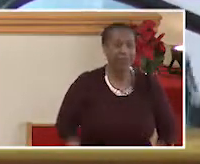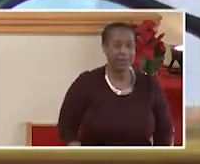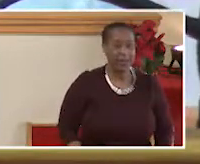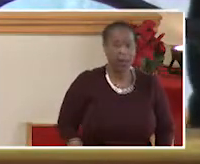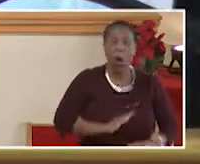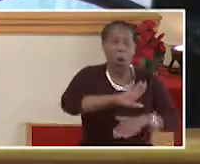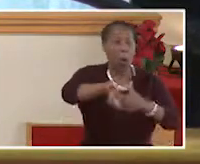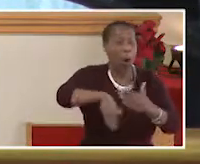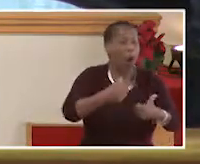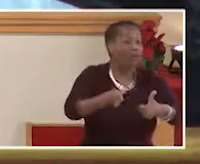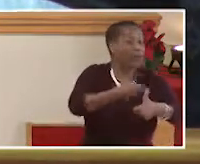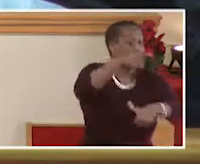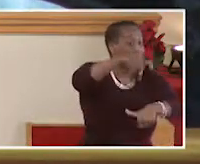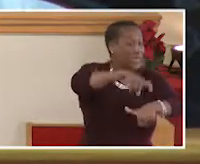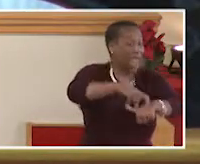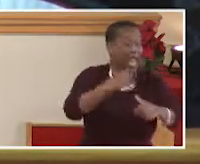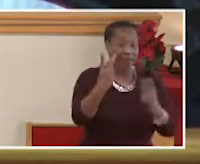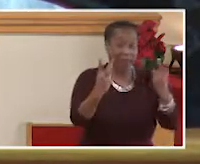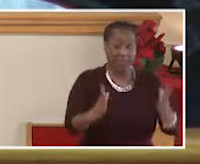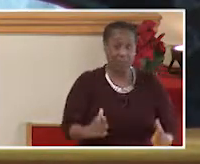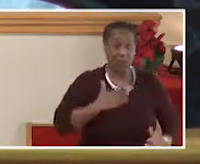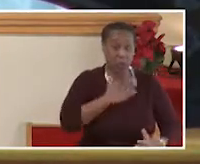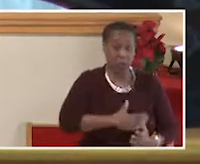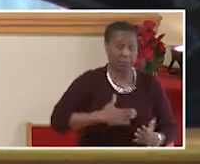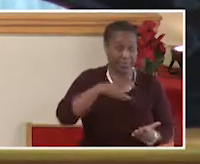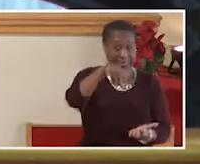Will all first-time guests, visitors, please stand.